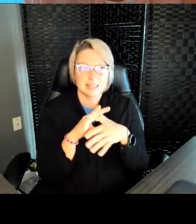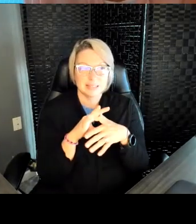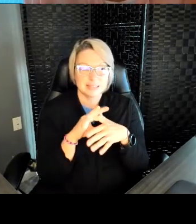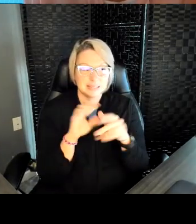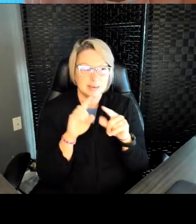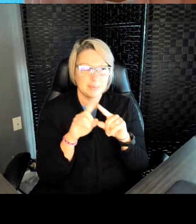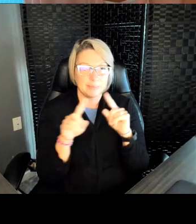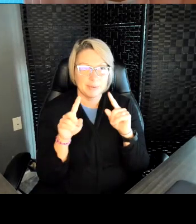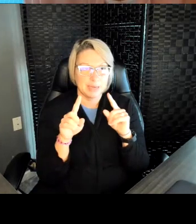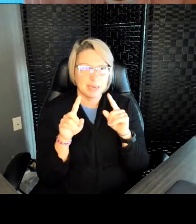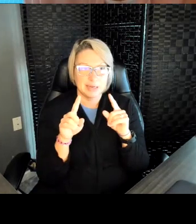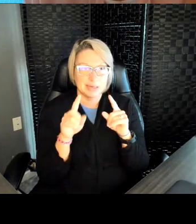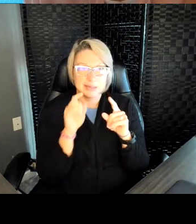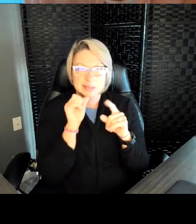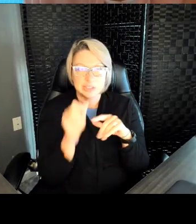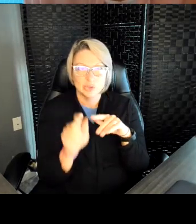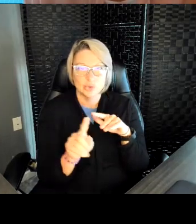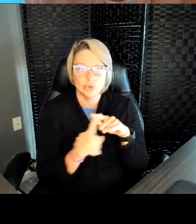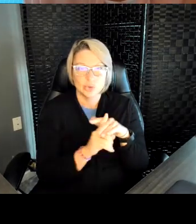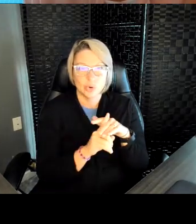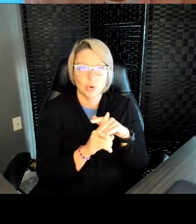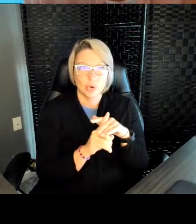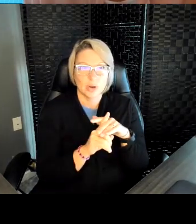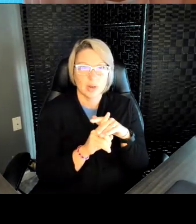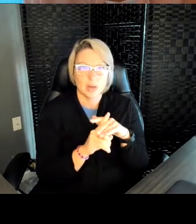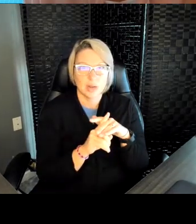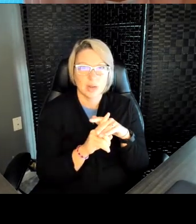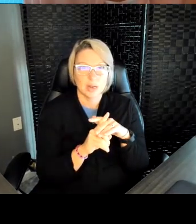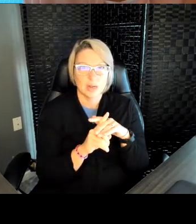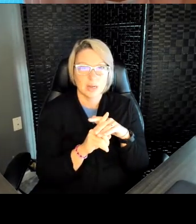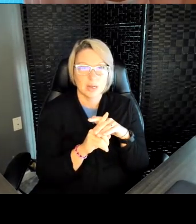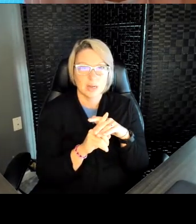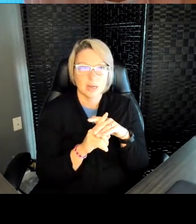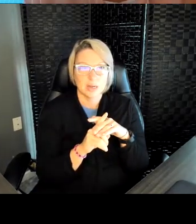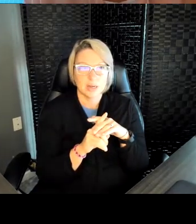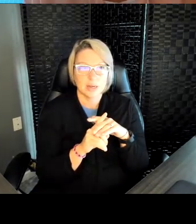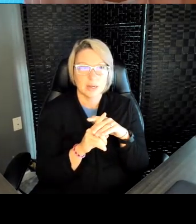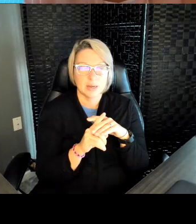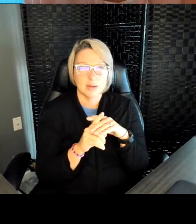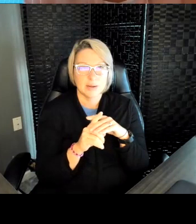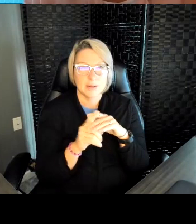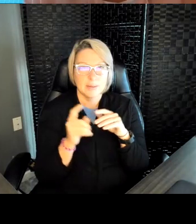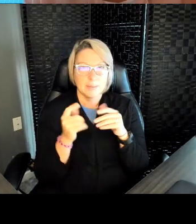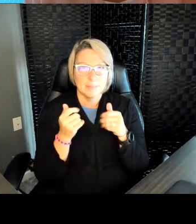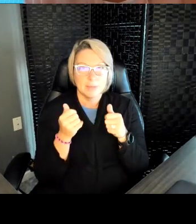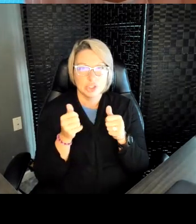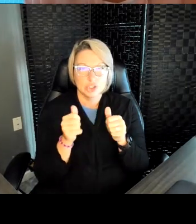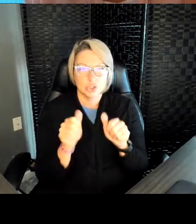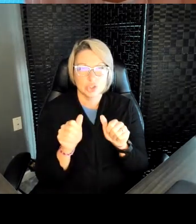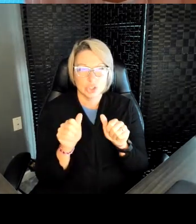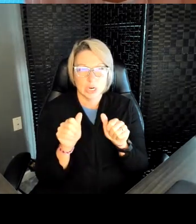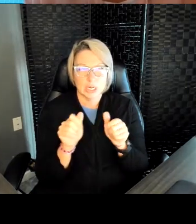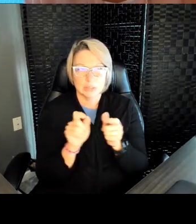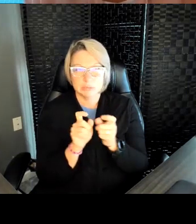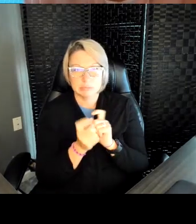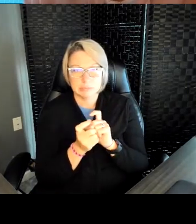is not showing up. So I'm just going to try this because I think it will give me a little more content. I apologize for